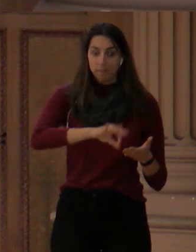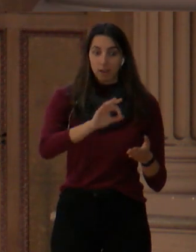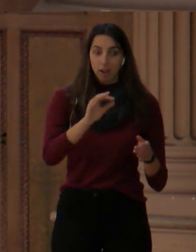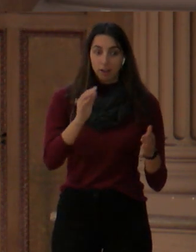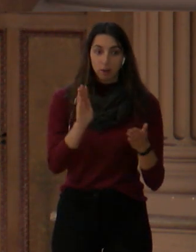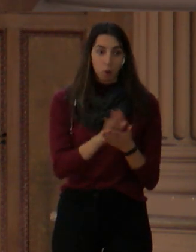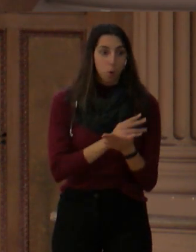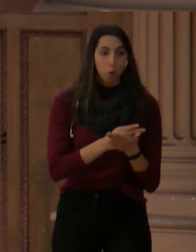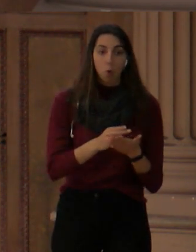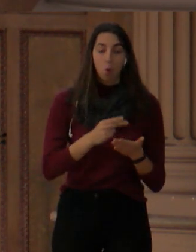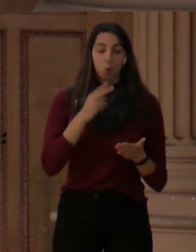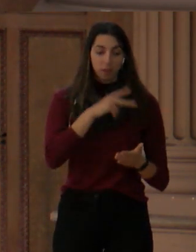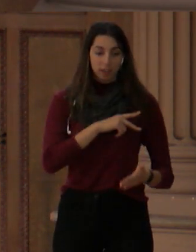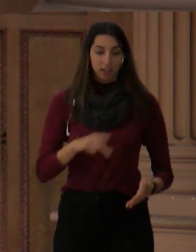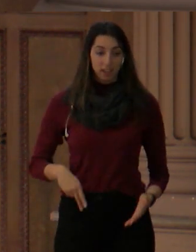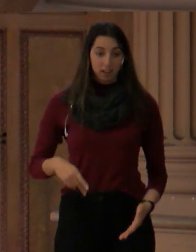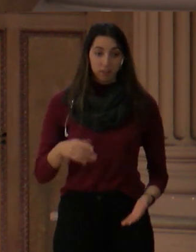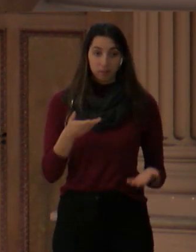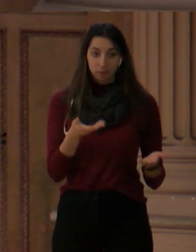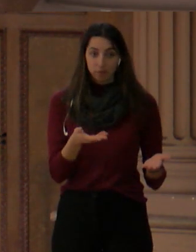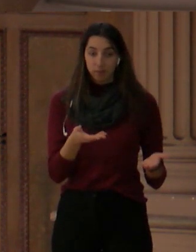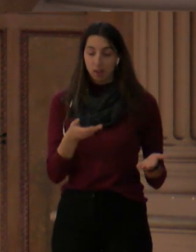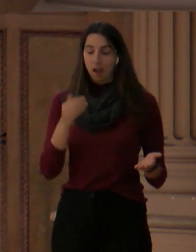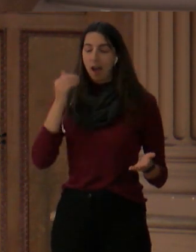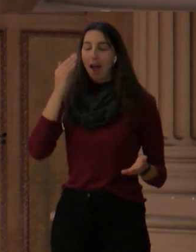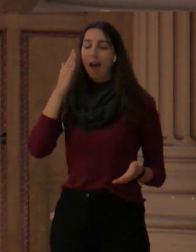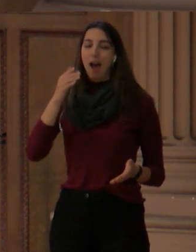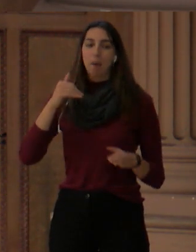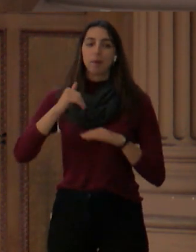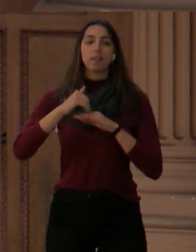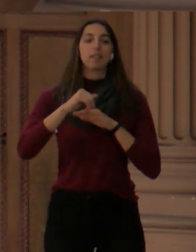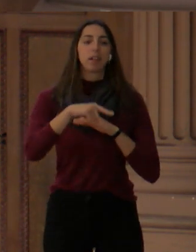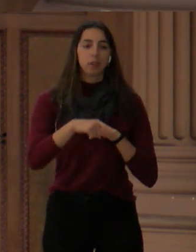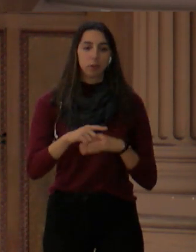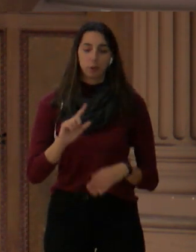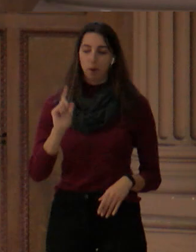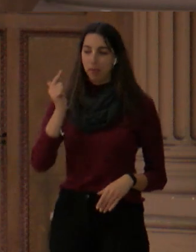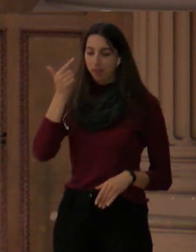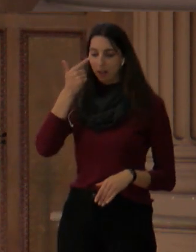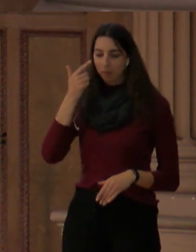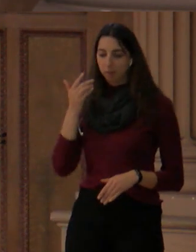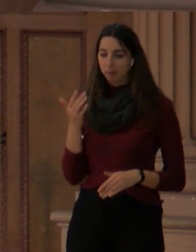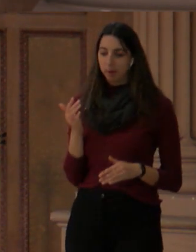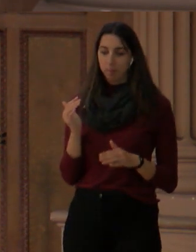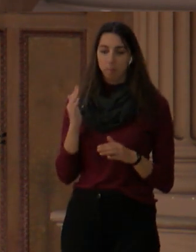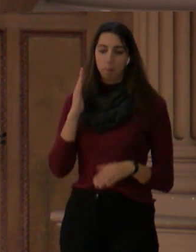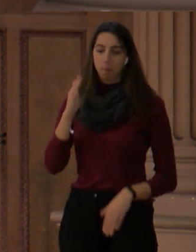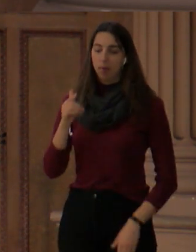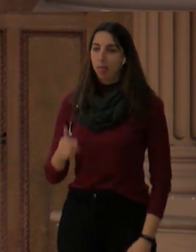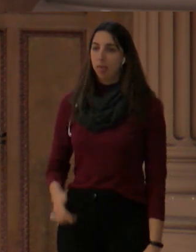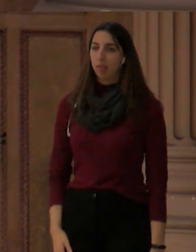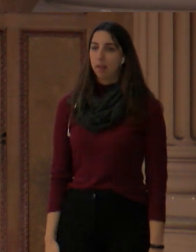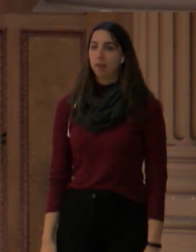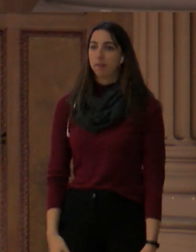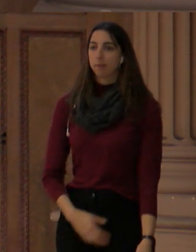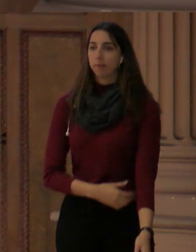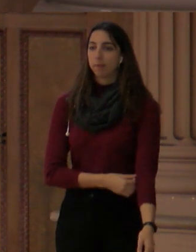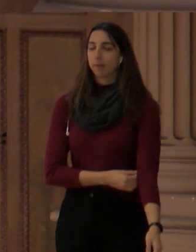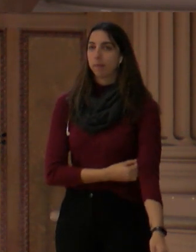I'm going to send you that king. And the government shall be upon his shoulder and his name shall be called Wonderful,